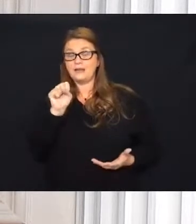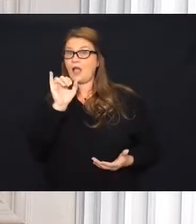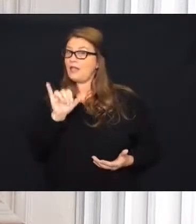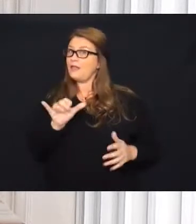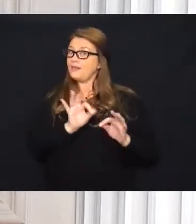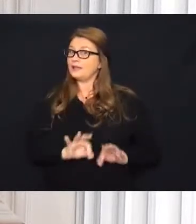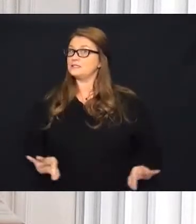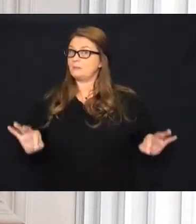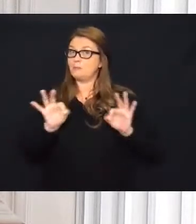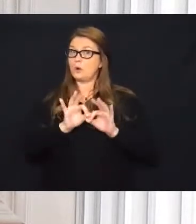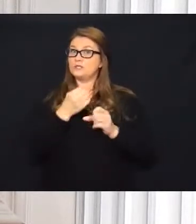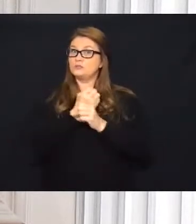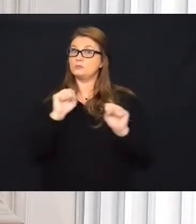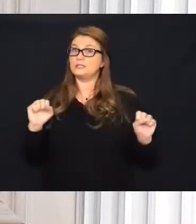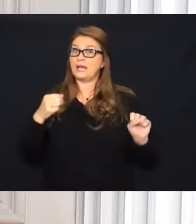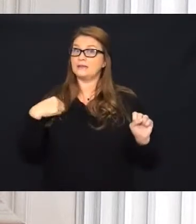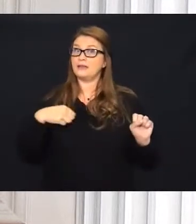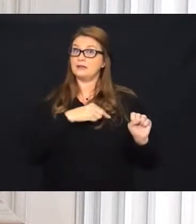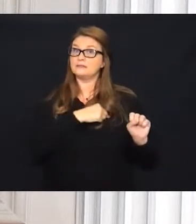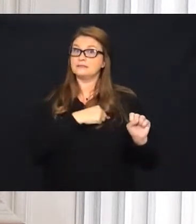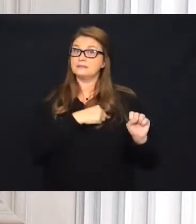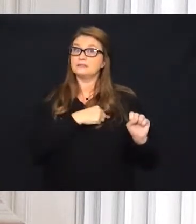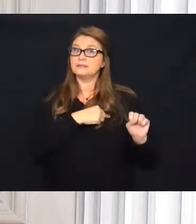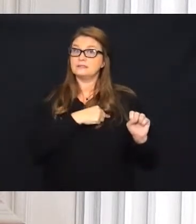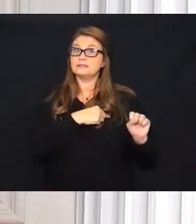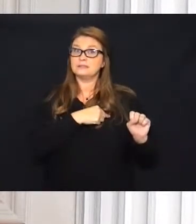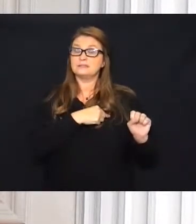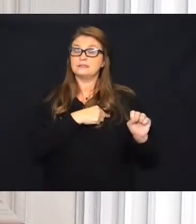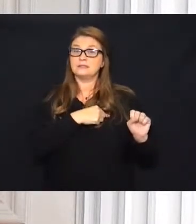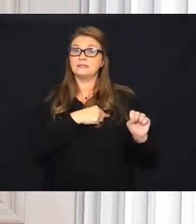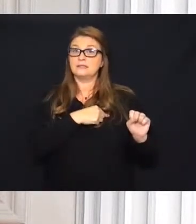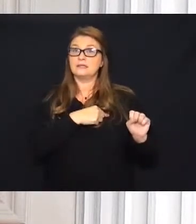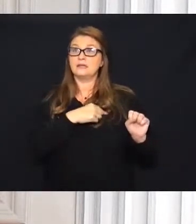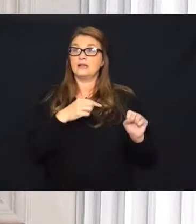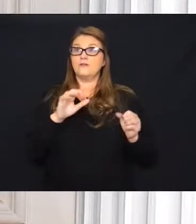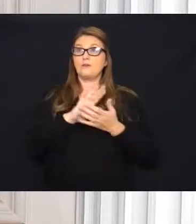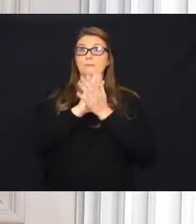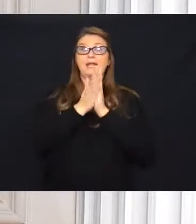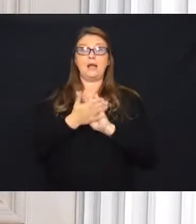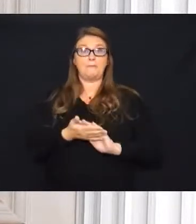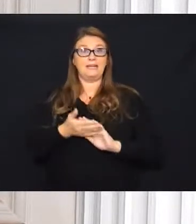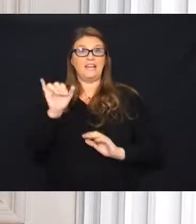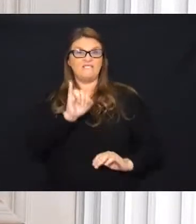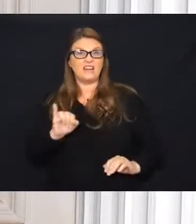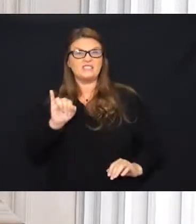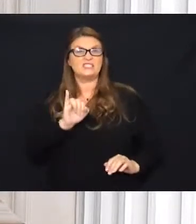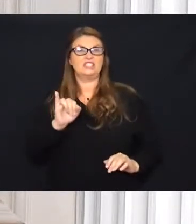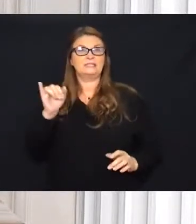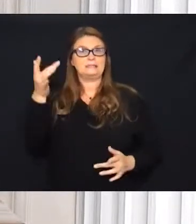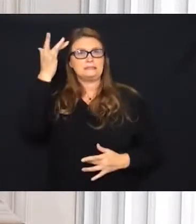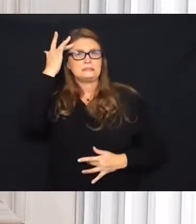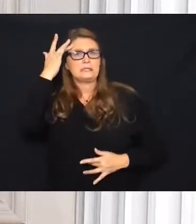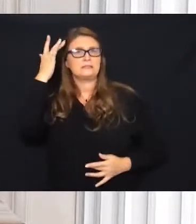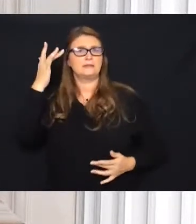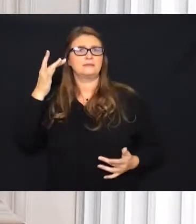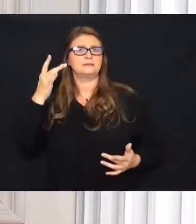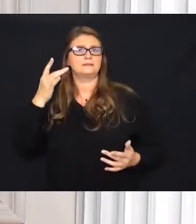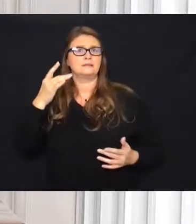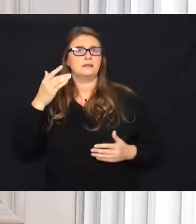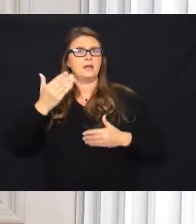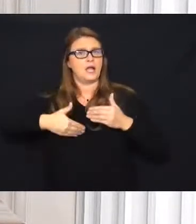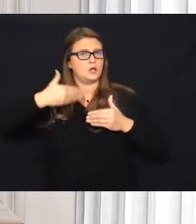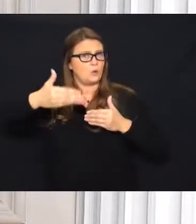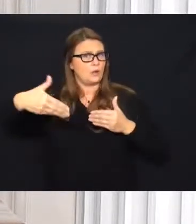important to protect us from having the consequences of infection and perhaps severe complications of